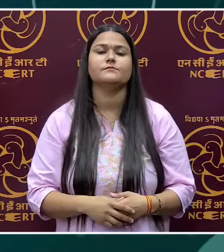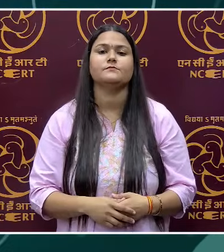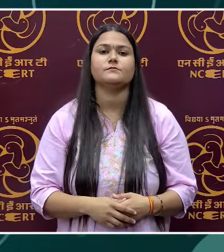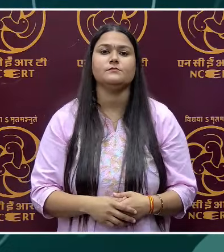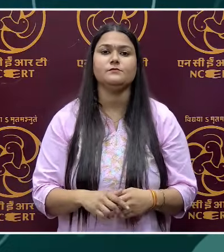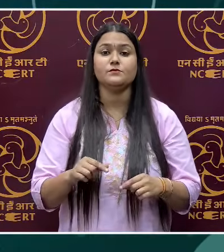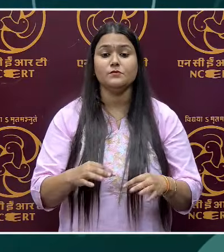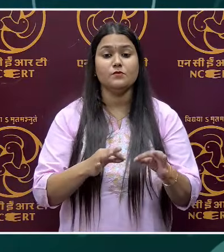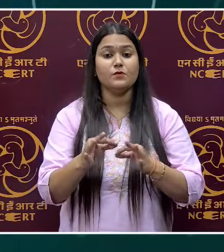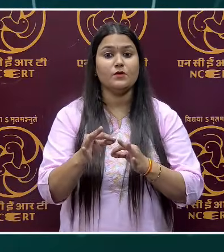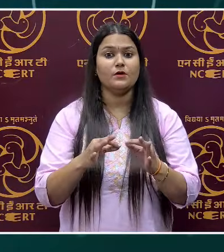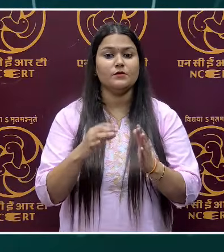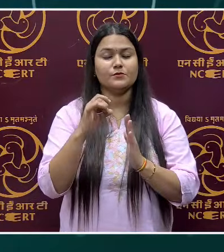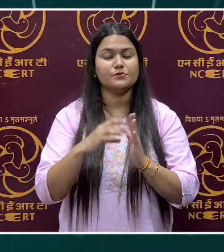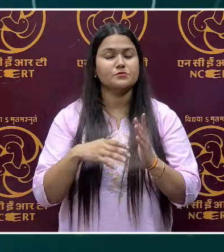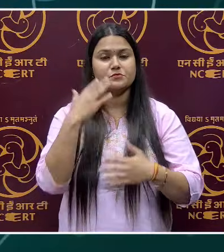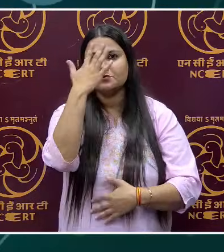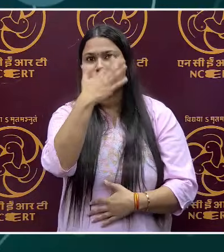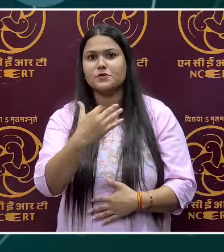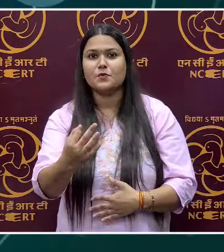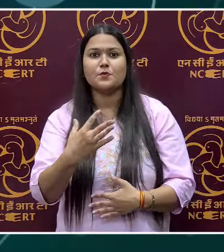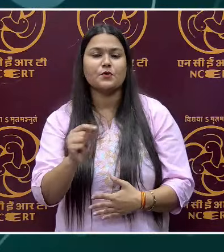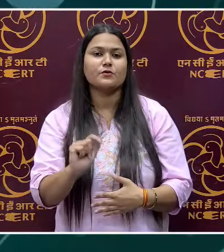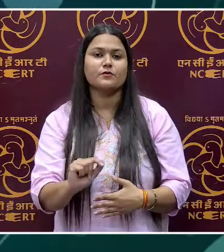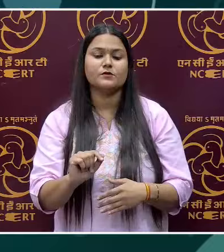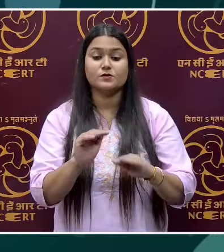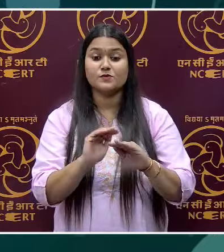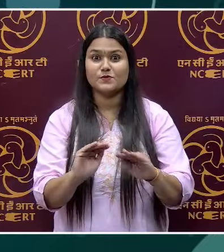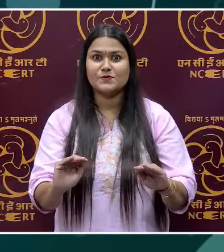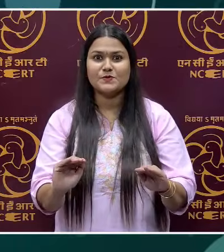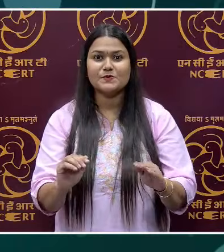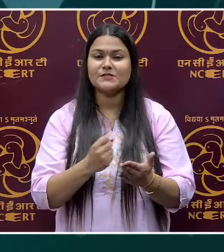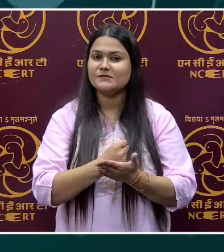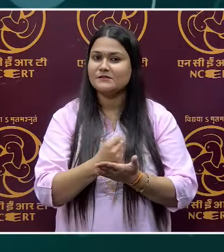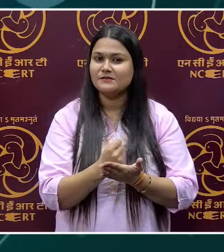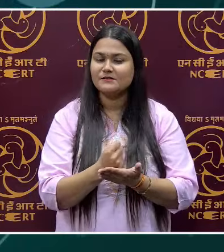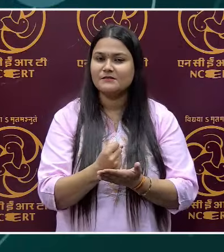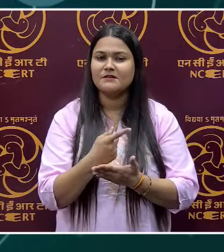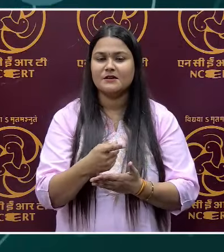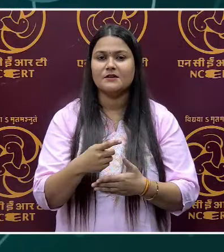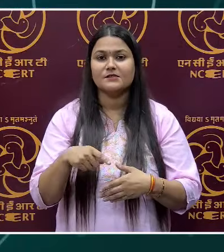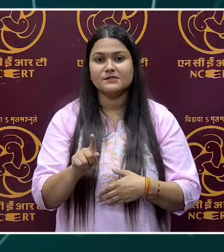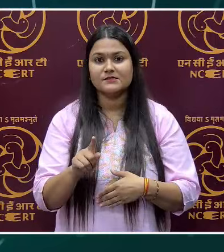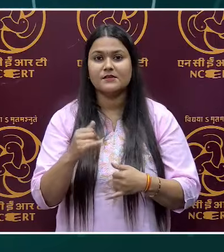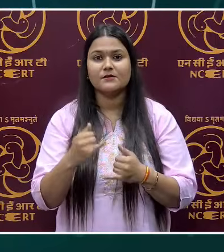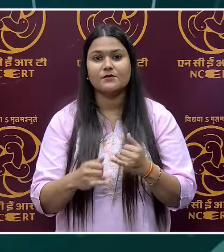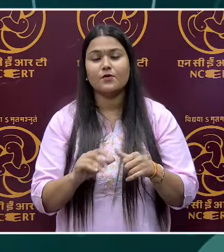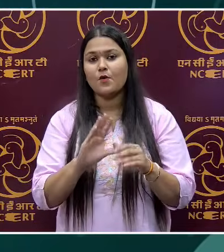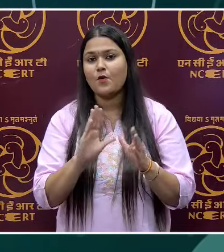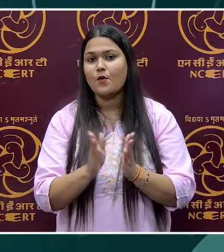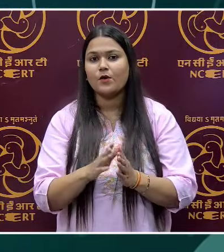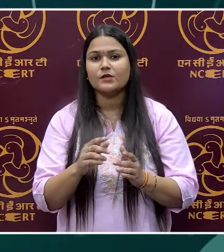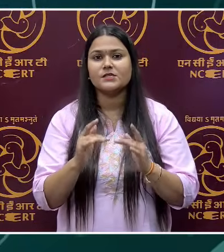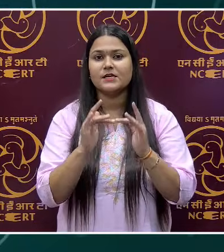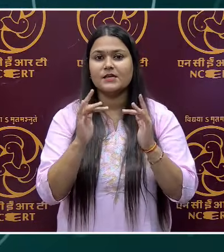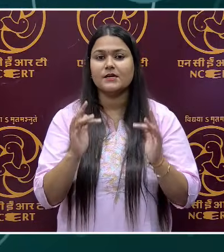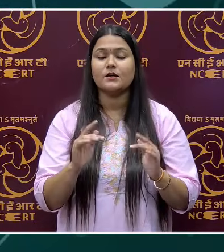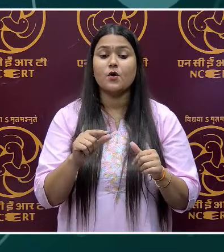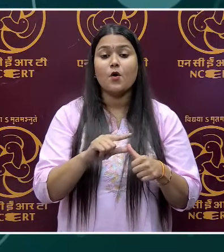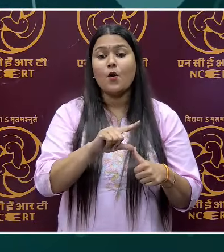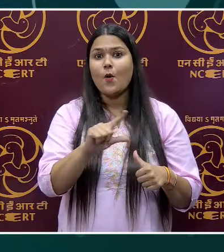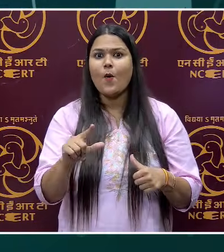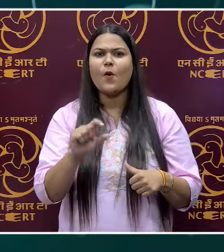you've explained it so beautifully. I'm sure the students are going to try this simulation at their end. All they need is an internet connection, right? Yeah,